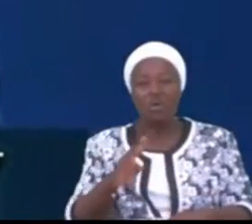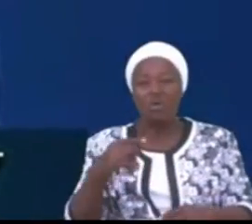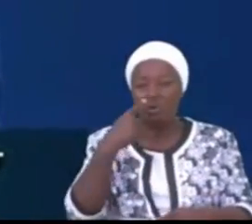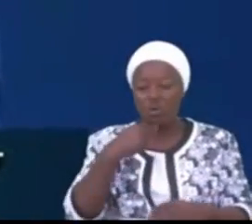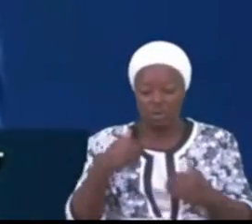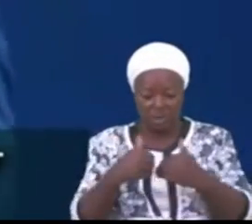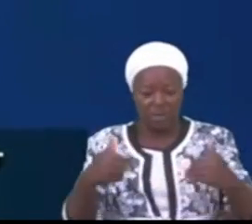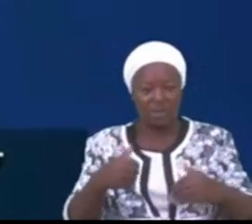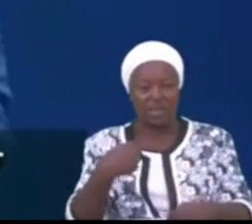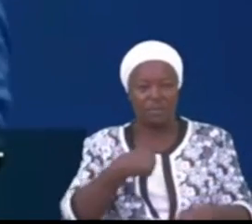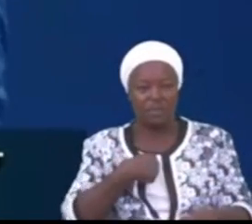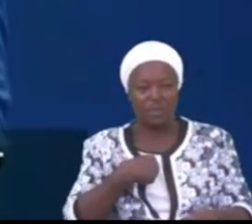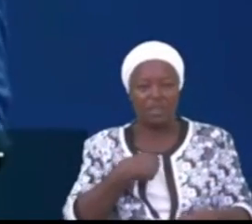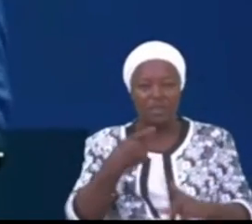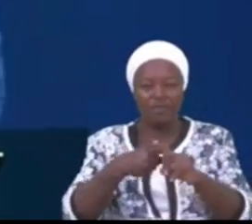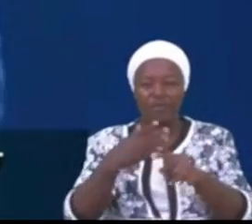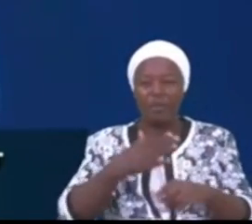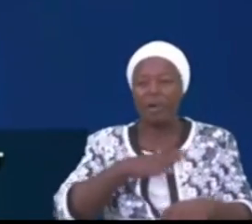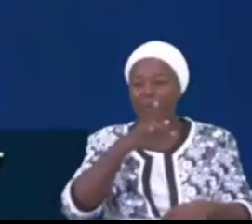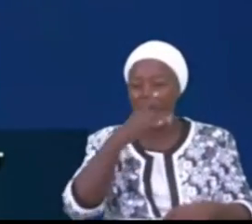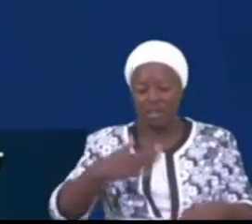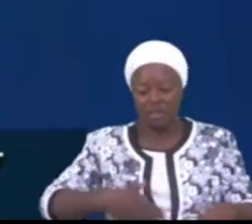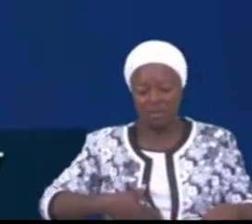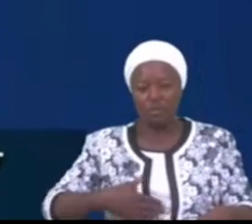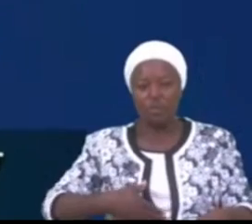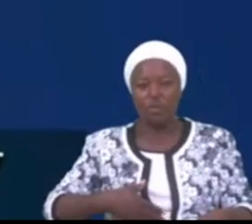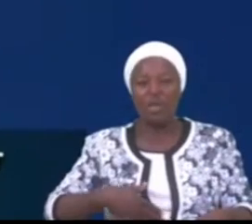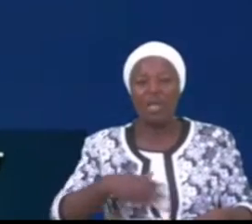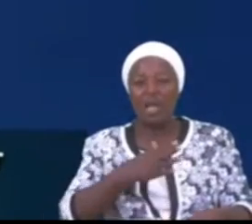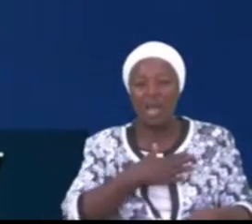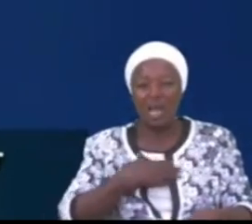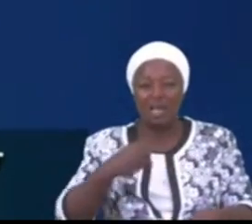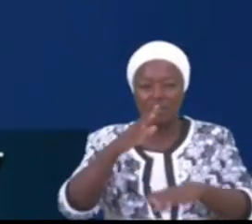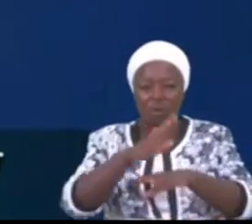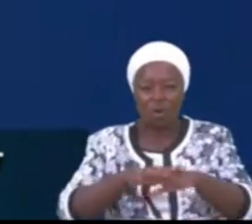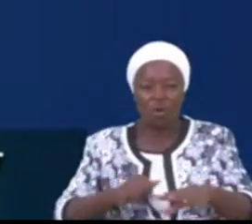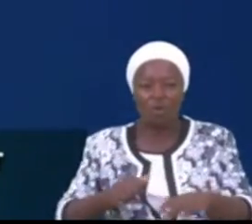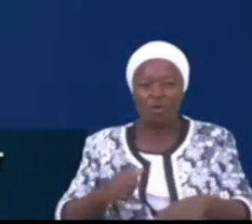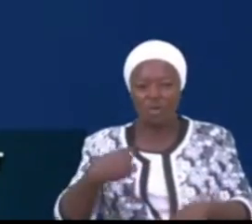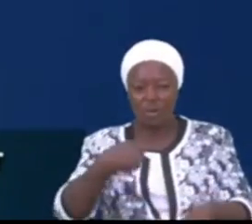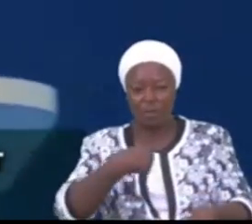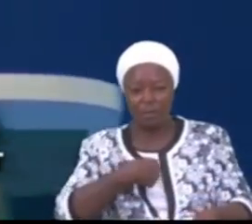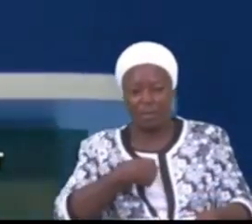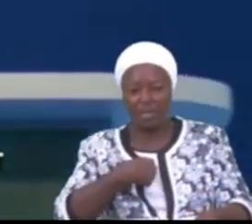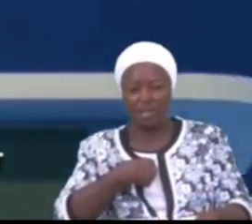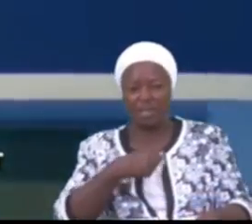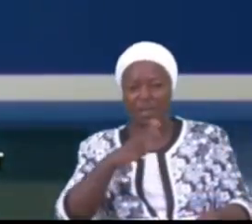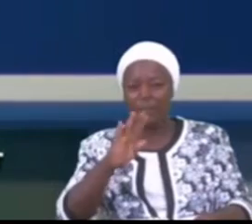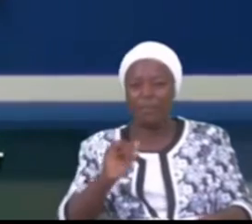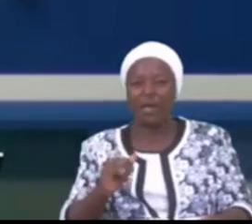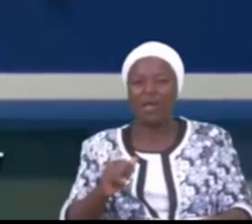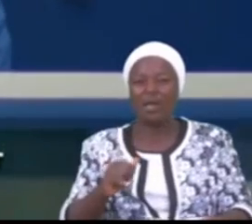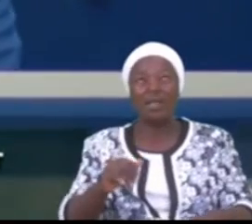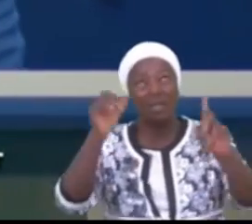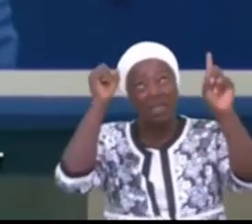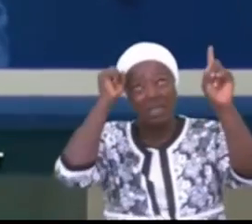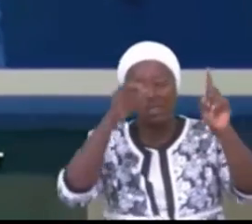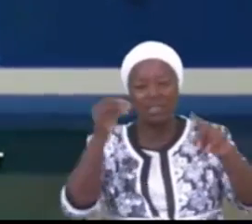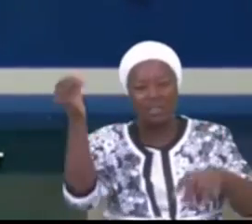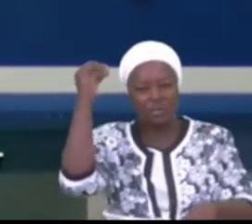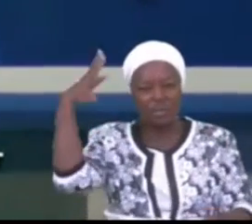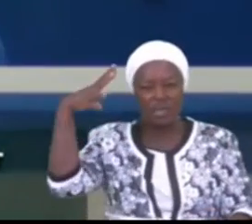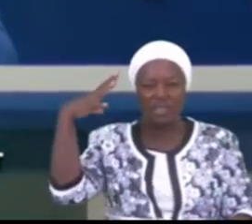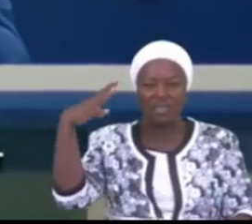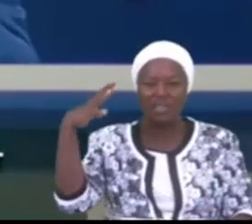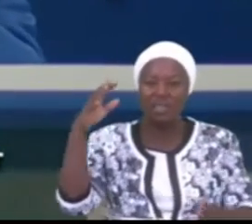separated me from my mother's womb and called me by his grace,